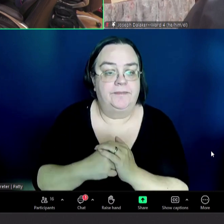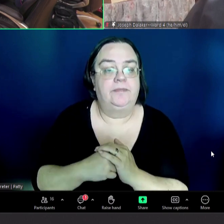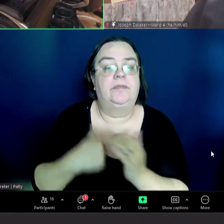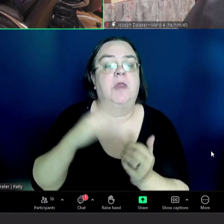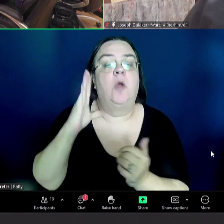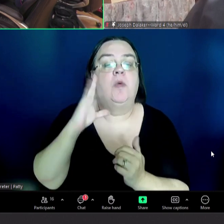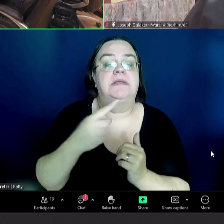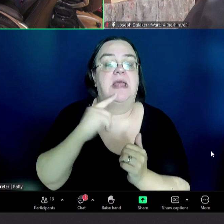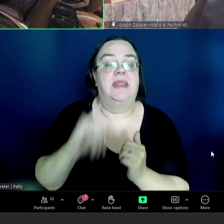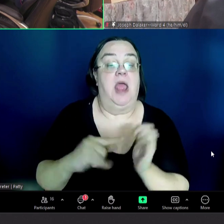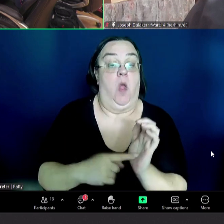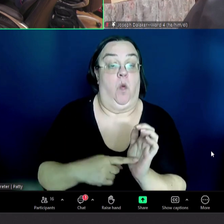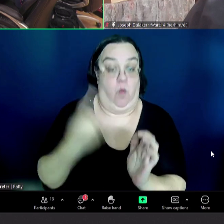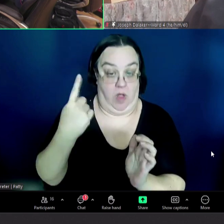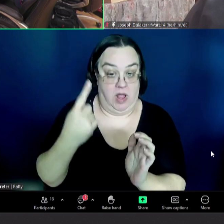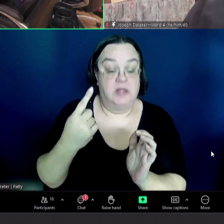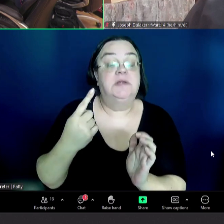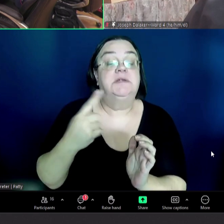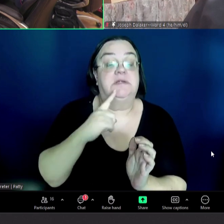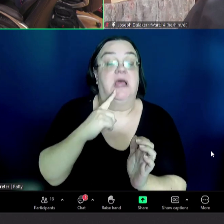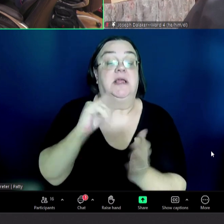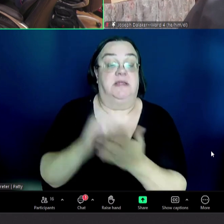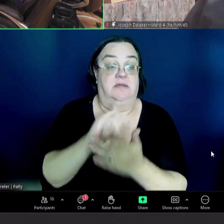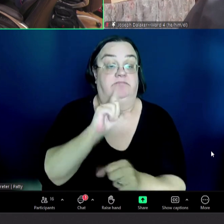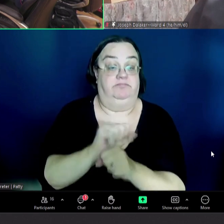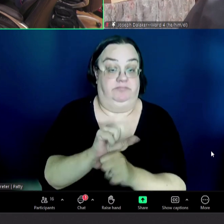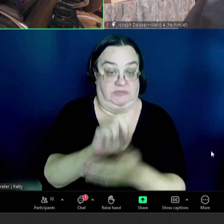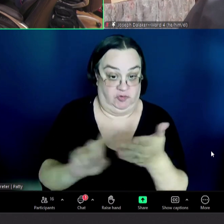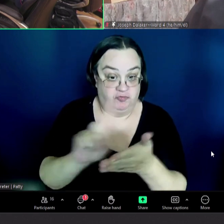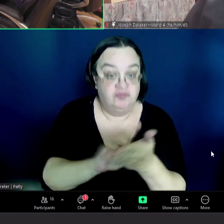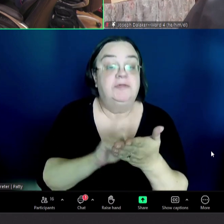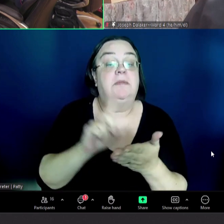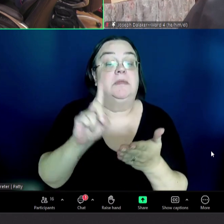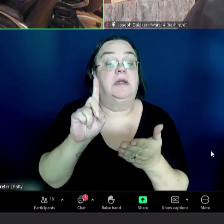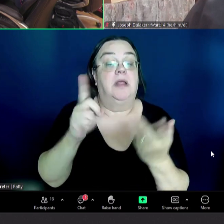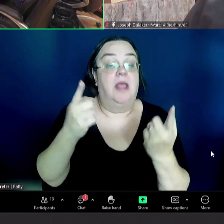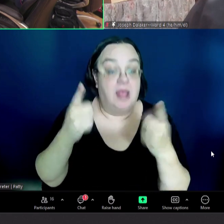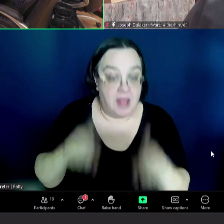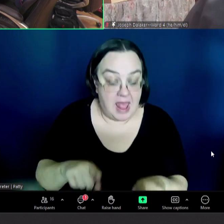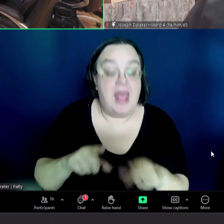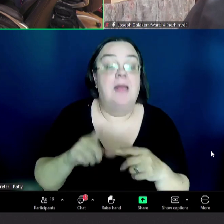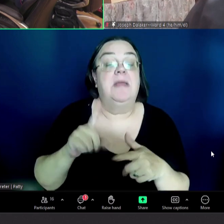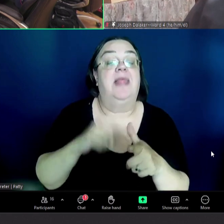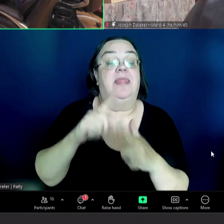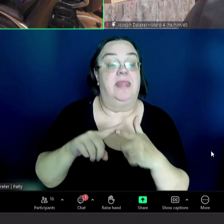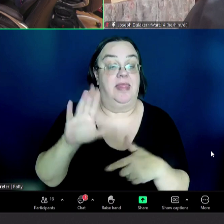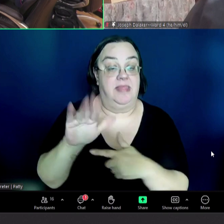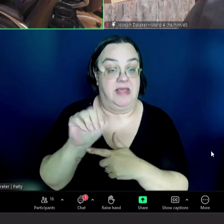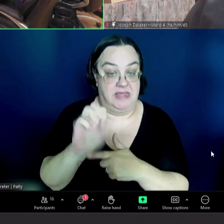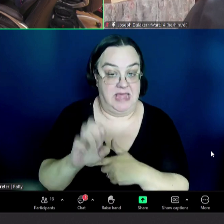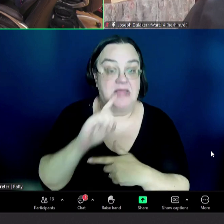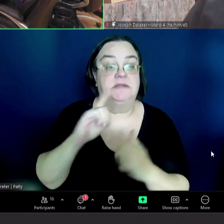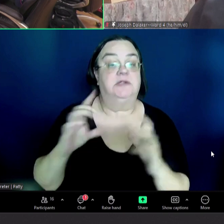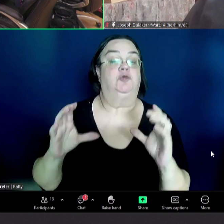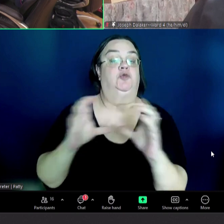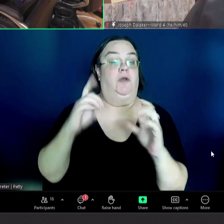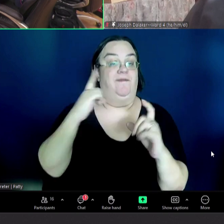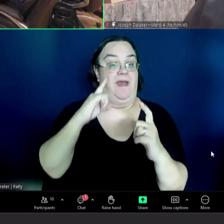discrimination has been shown to have occurred, that letter of determination says that, and the case then gets certified for public hearing before